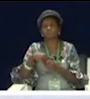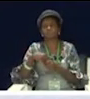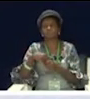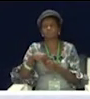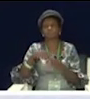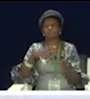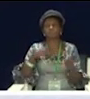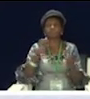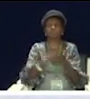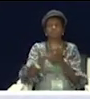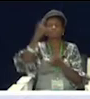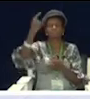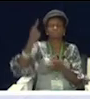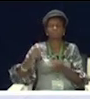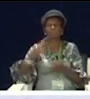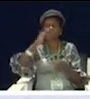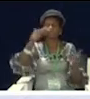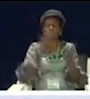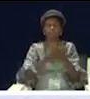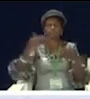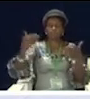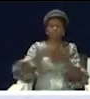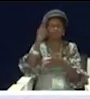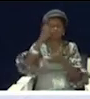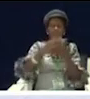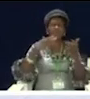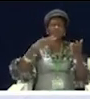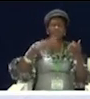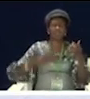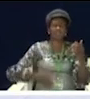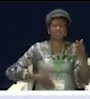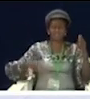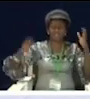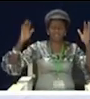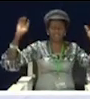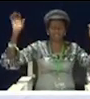Now that alone is good news for somebody.